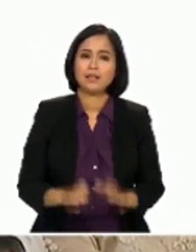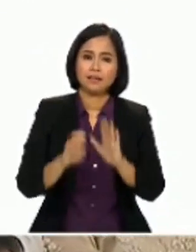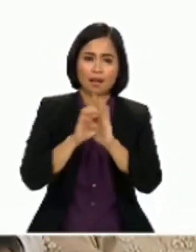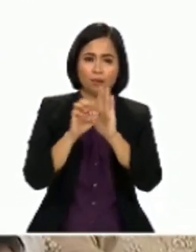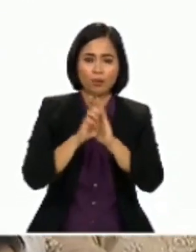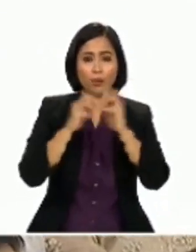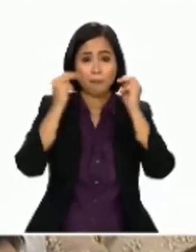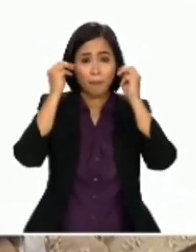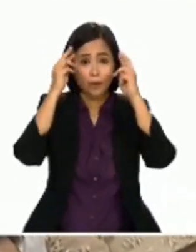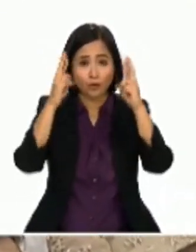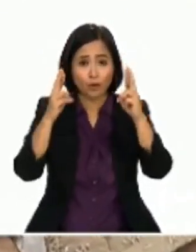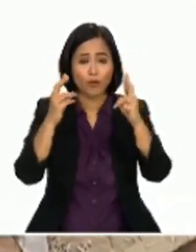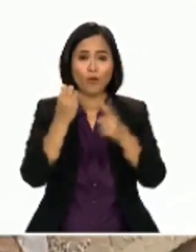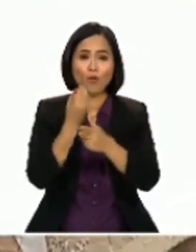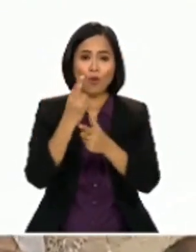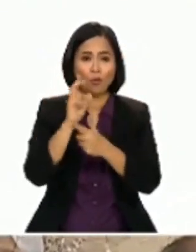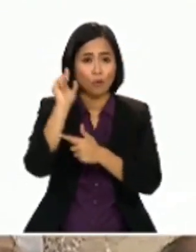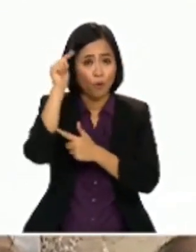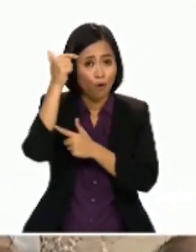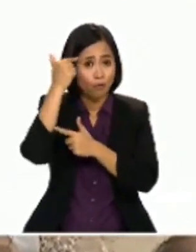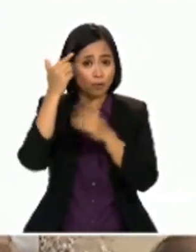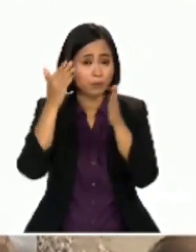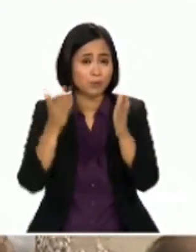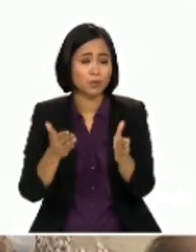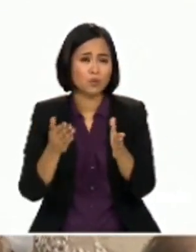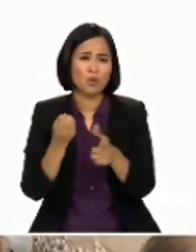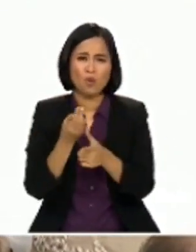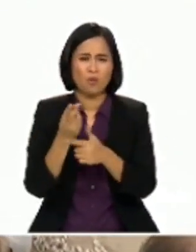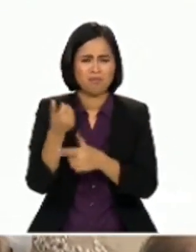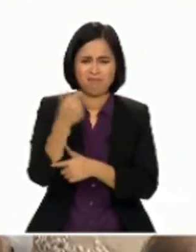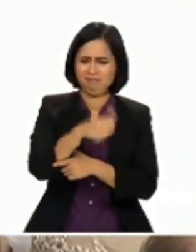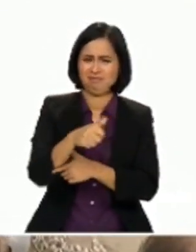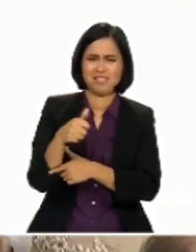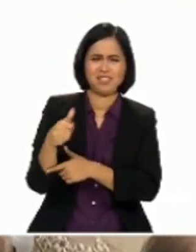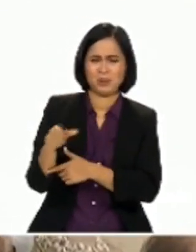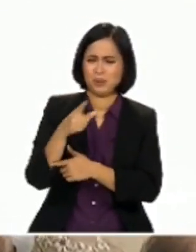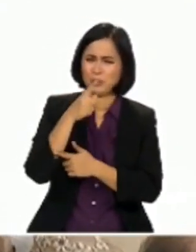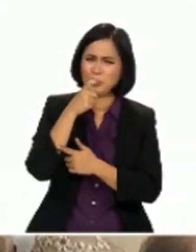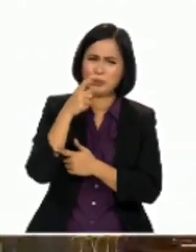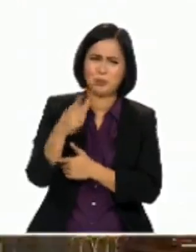or a governor or kung ano kang sino kang demonyo ka,